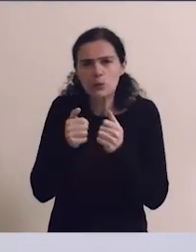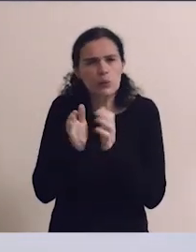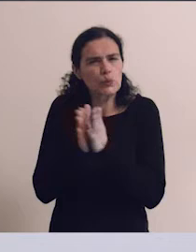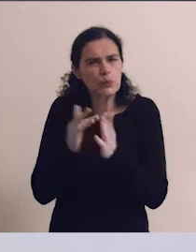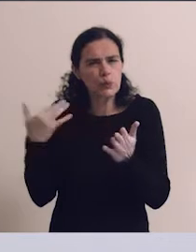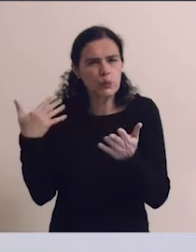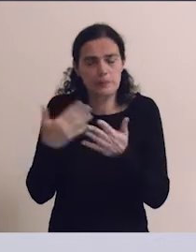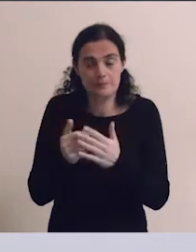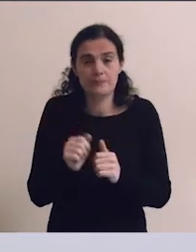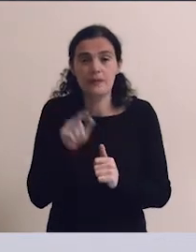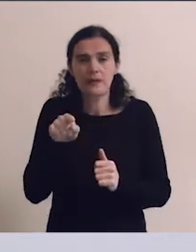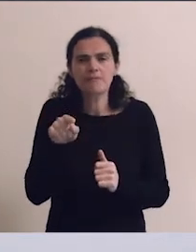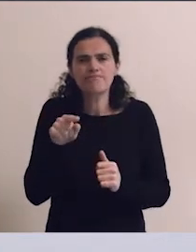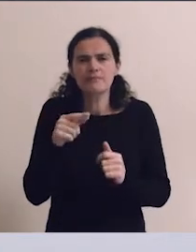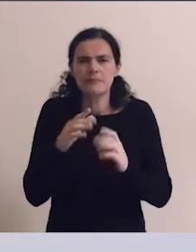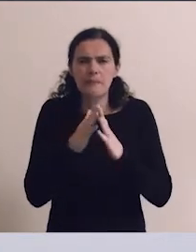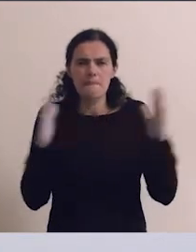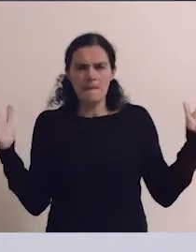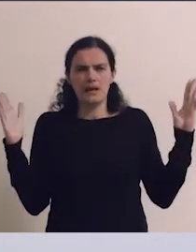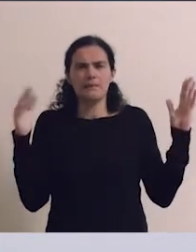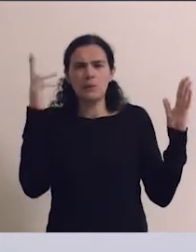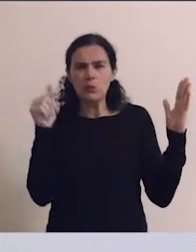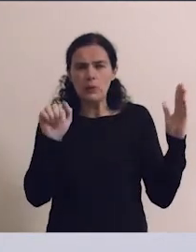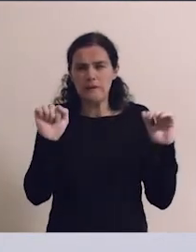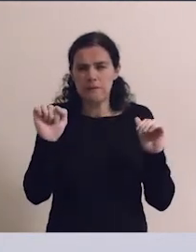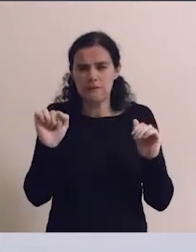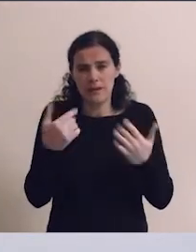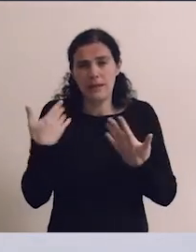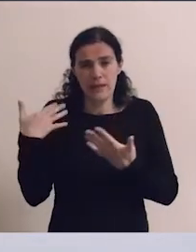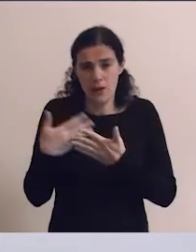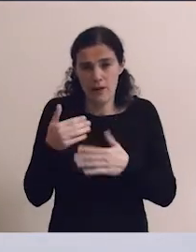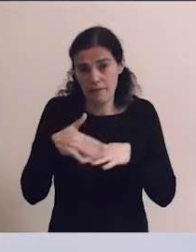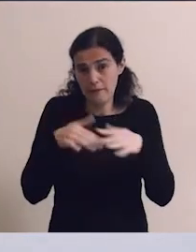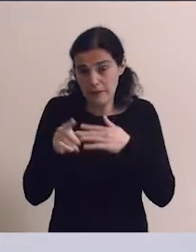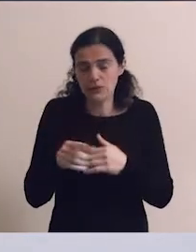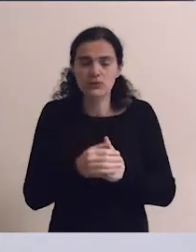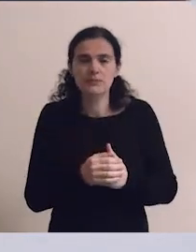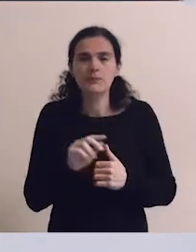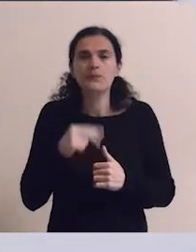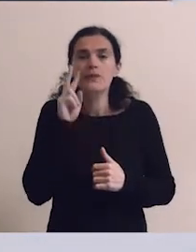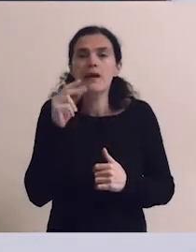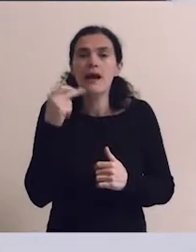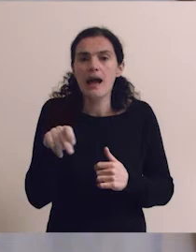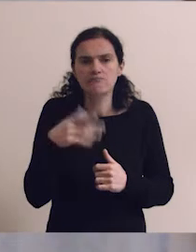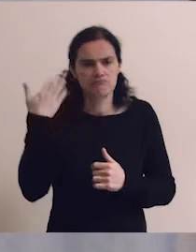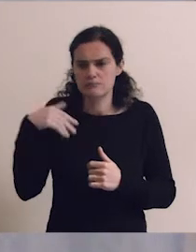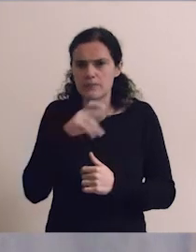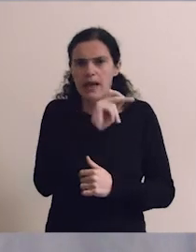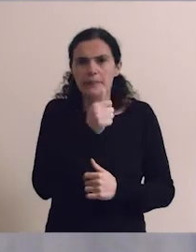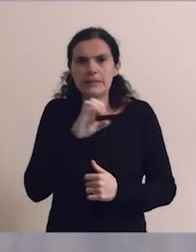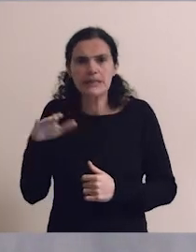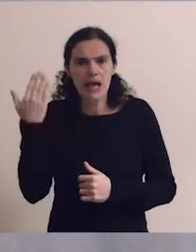this painting, which is, I think, to this date, one of the largest paintings that she has made, you see we had the